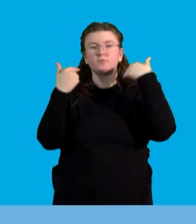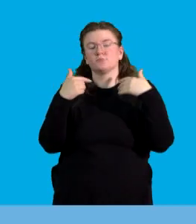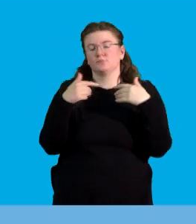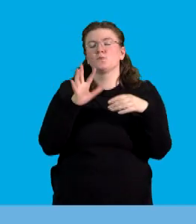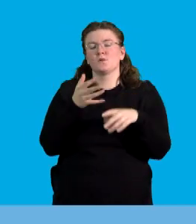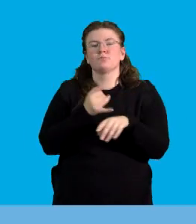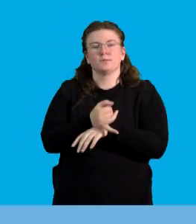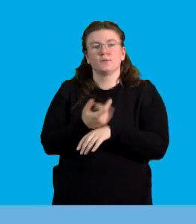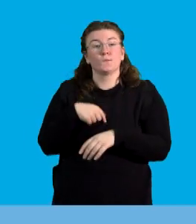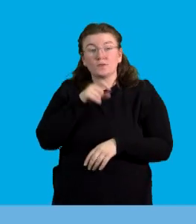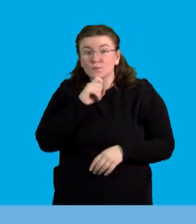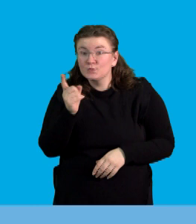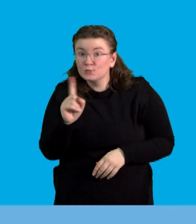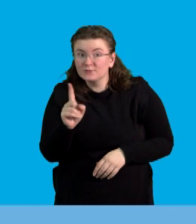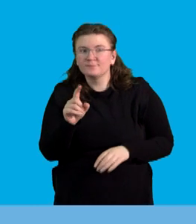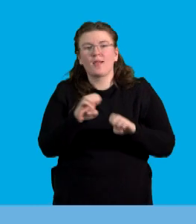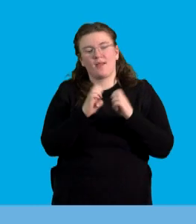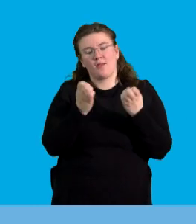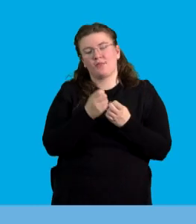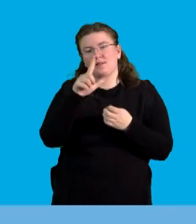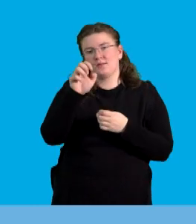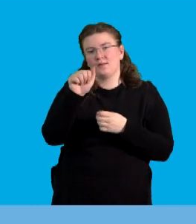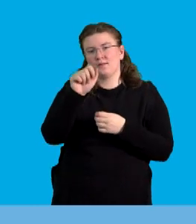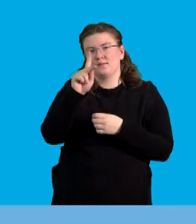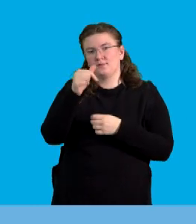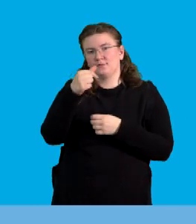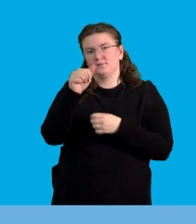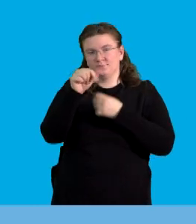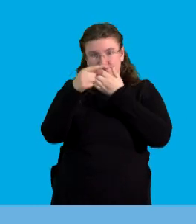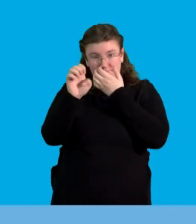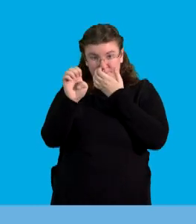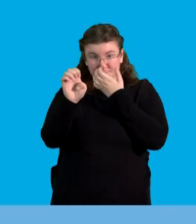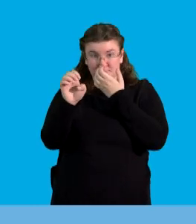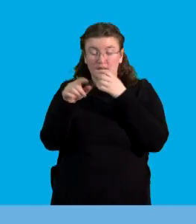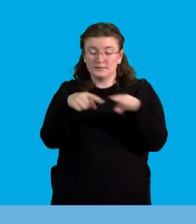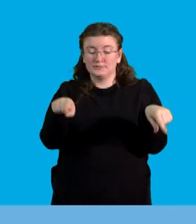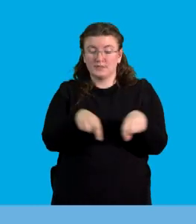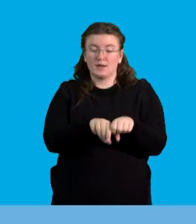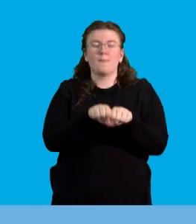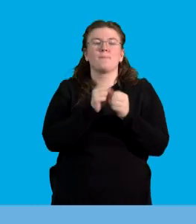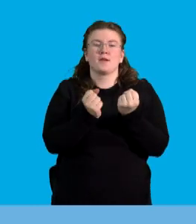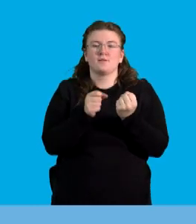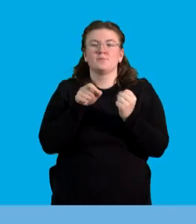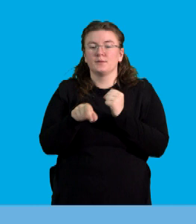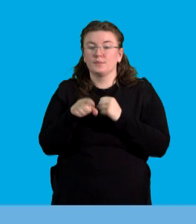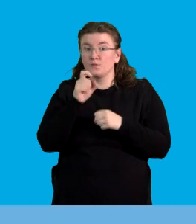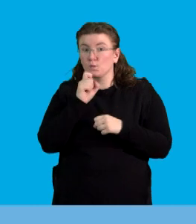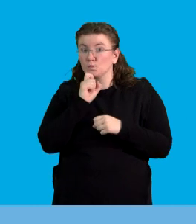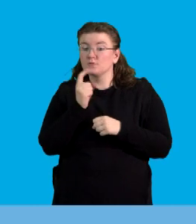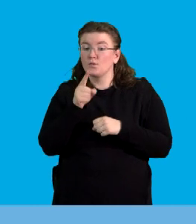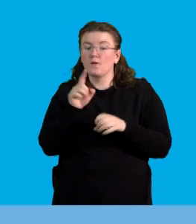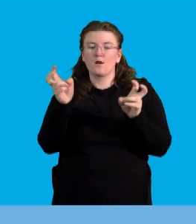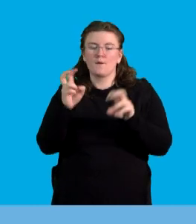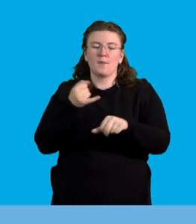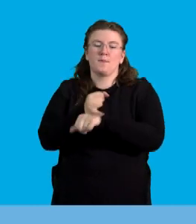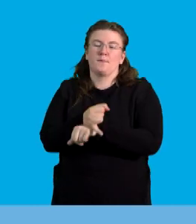earth leakage circuit breakers. So all of these, or the earth leakage circuit breakers, is used to interrupt the current